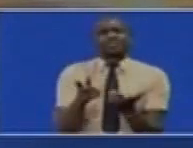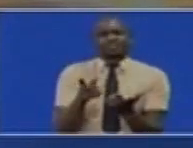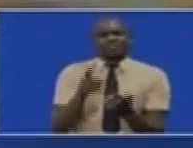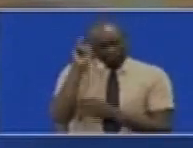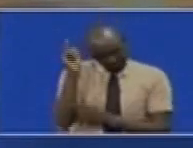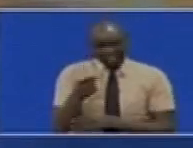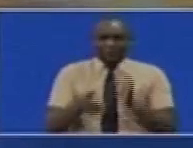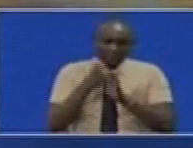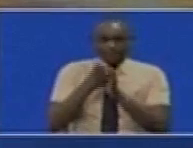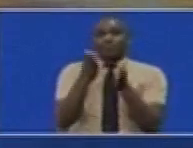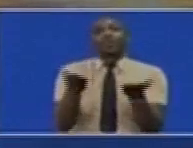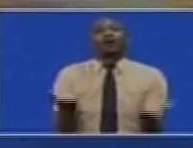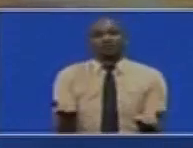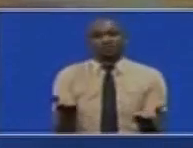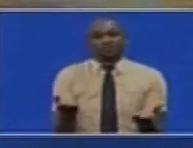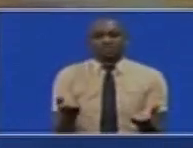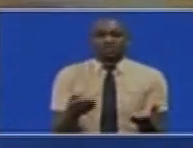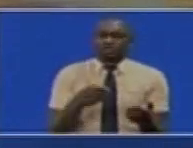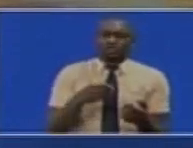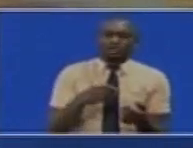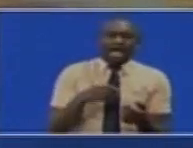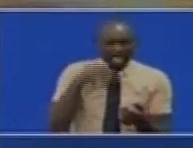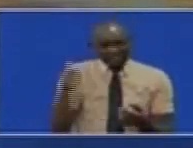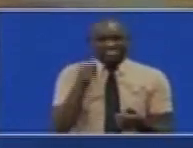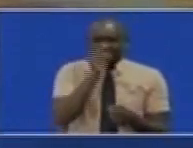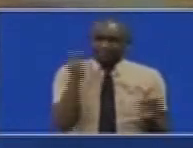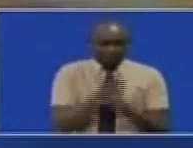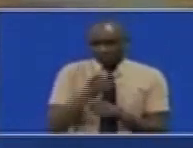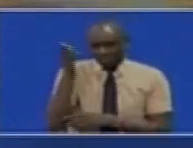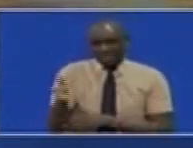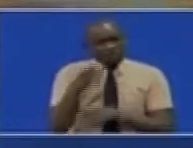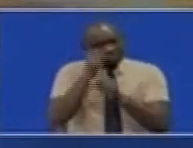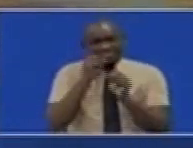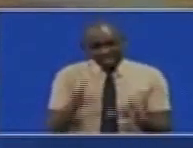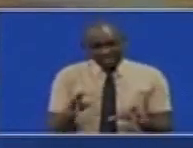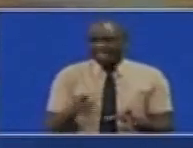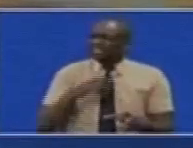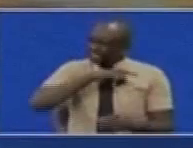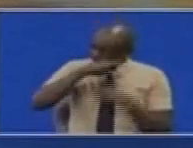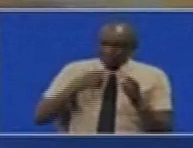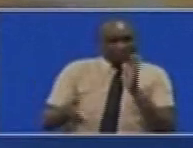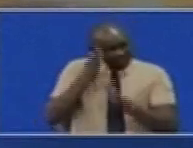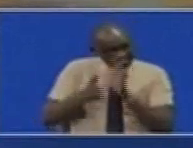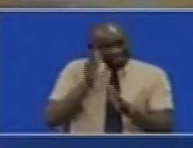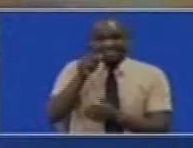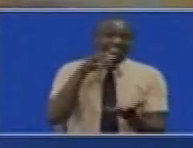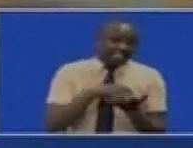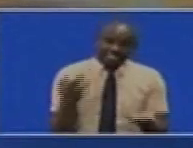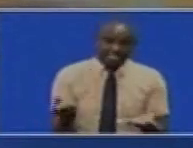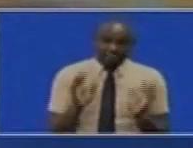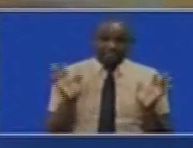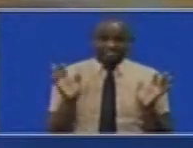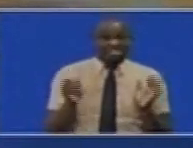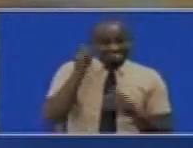the fast track that they need. It's not because some judges cannot be trusted. It's about fast tracking those matters so that